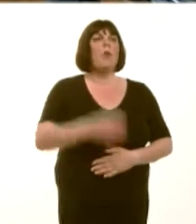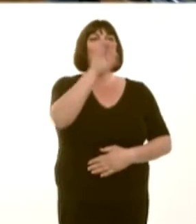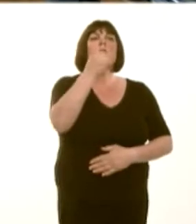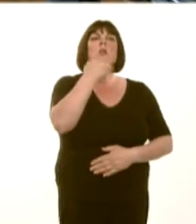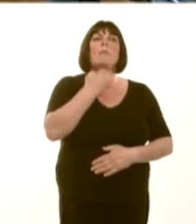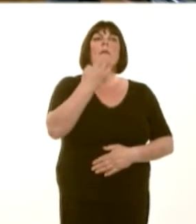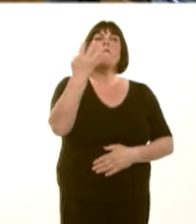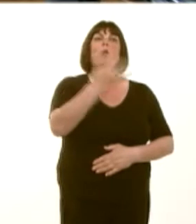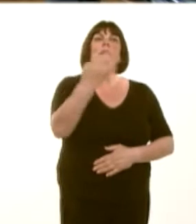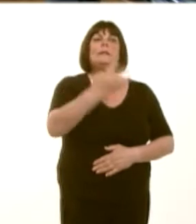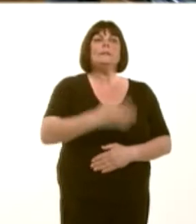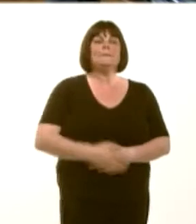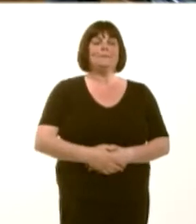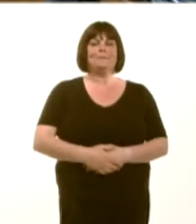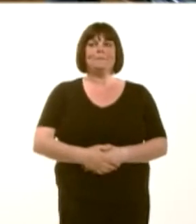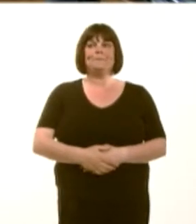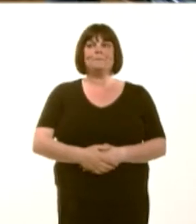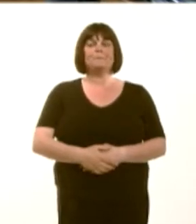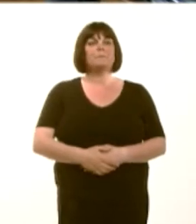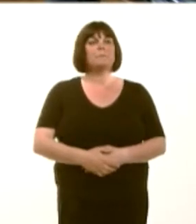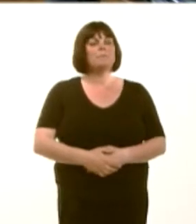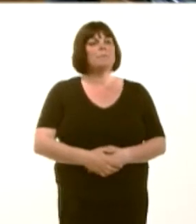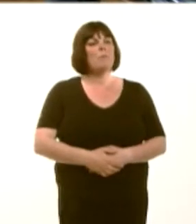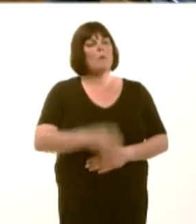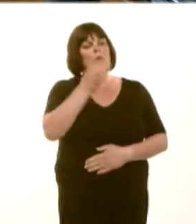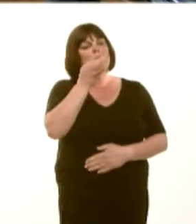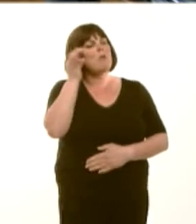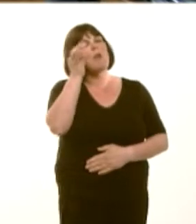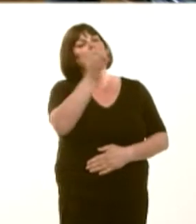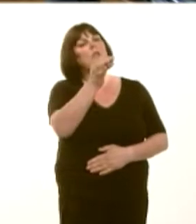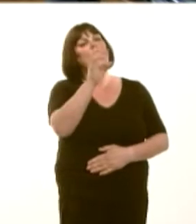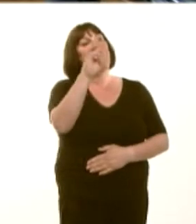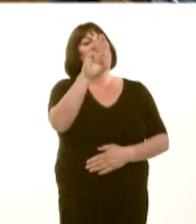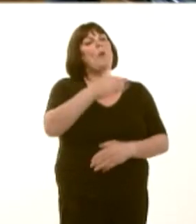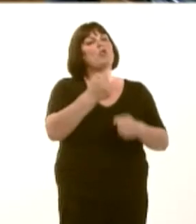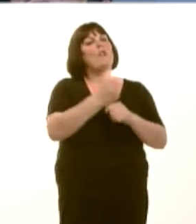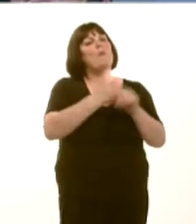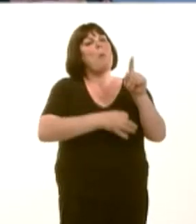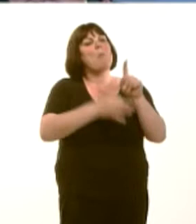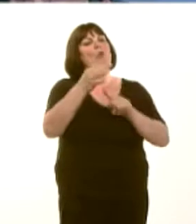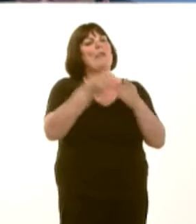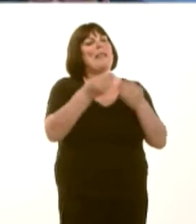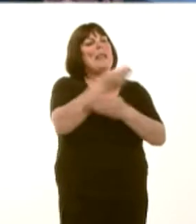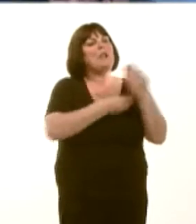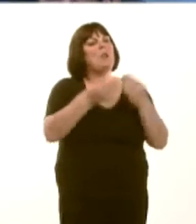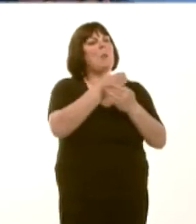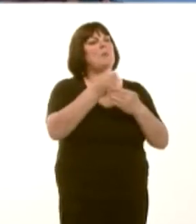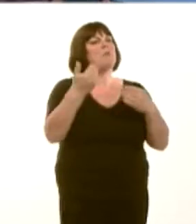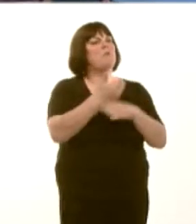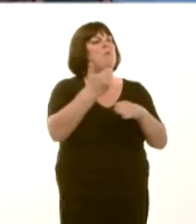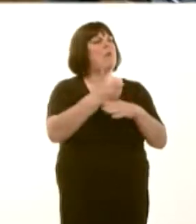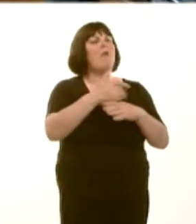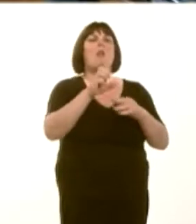Andrew Archie-Davis. Thank you, Presiding Officer. What steps have been taken by the Welsh Government to improve economic performance in South Wales Central? Well, a range